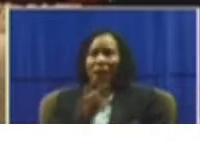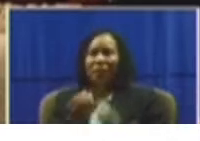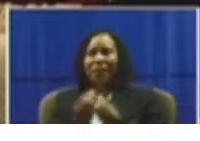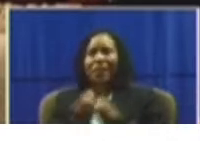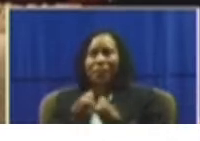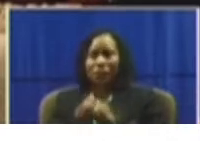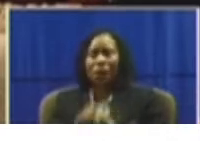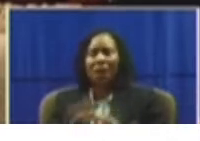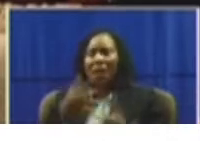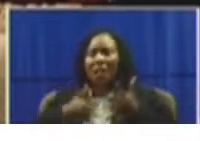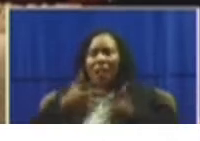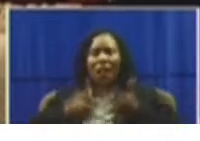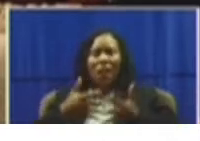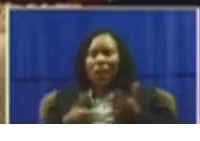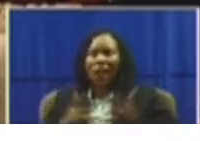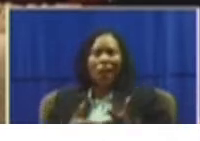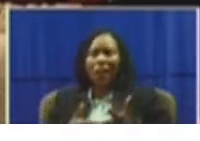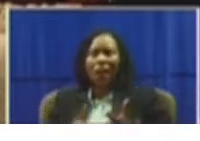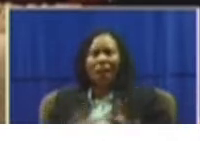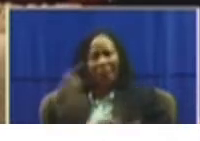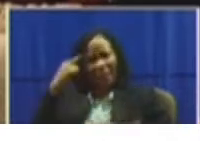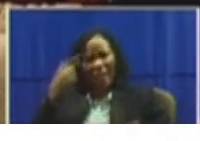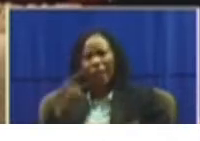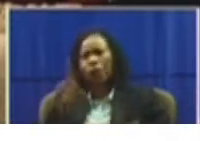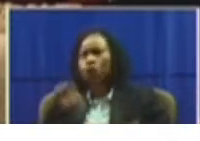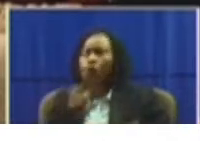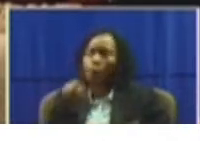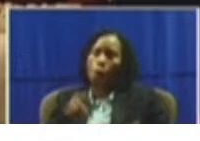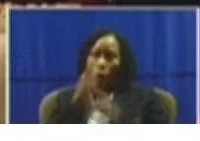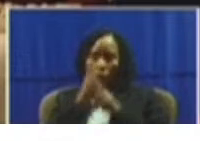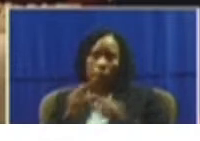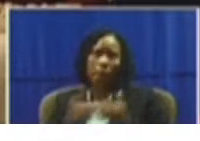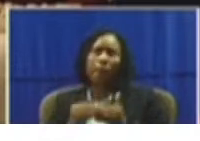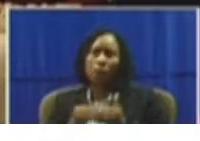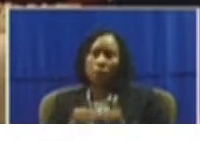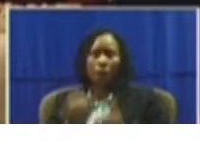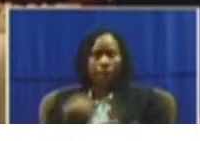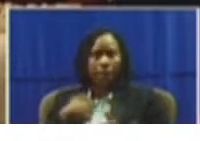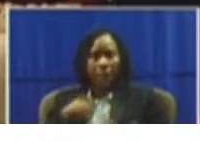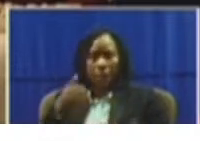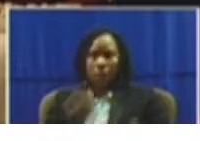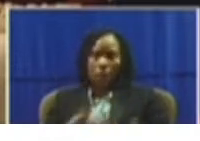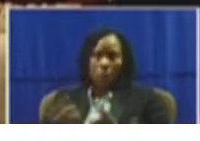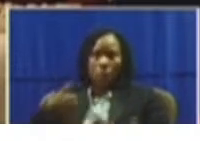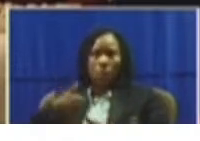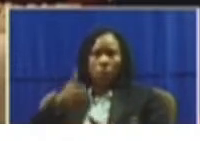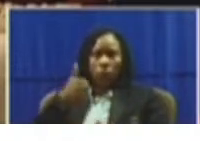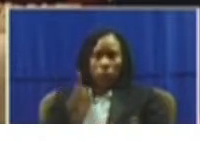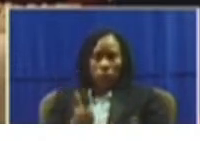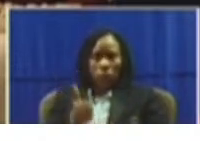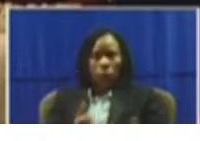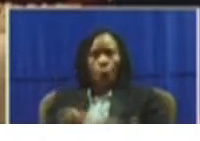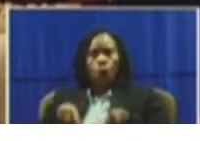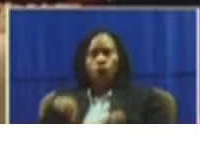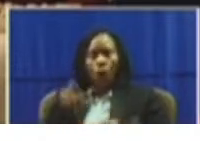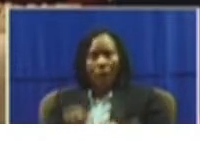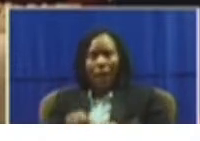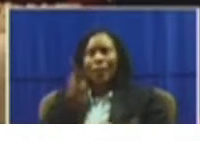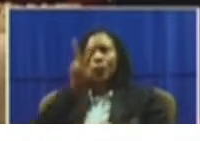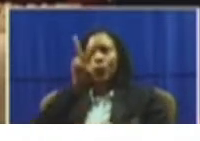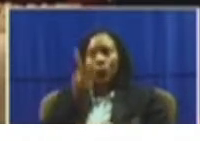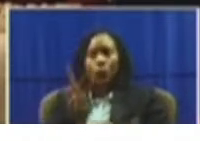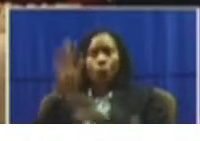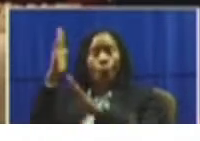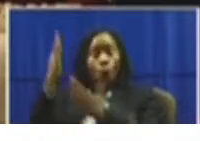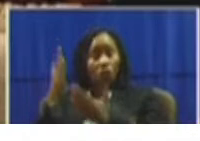I don't think it is correct, honorable members. As a presiding officer, I am presiding on 2 motions which